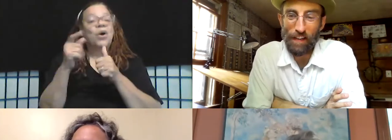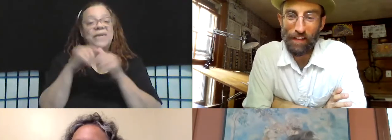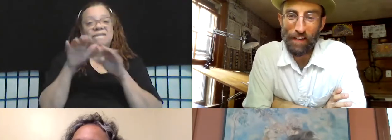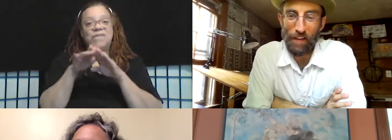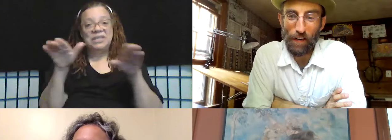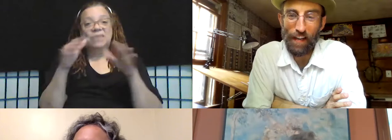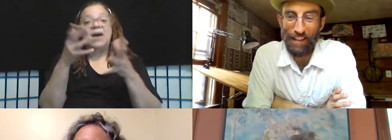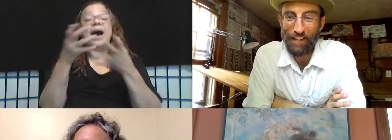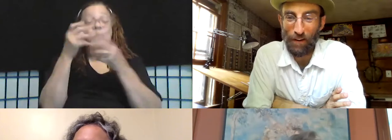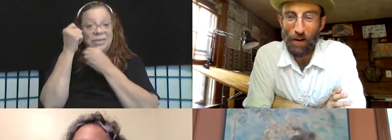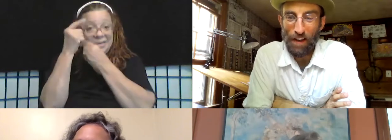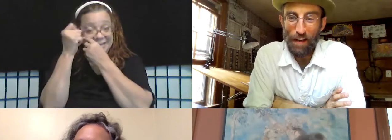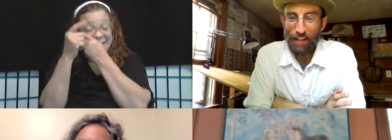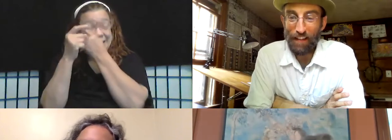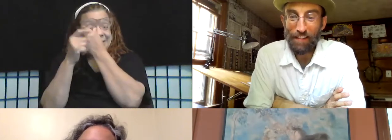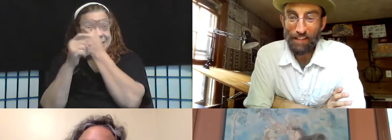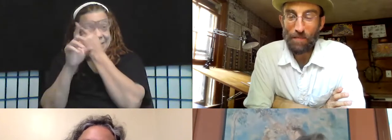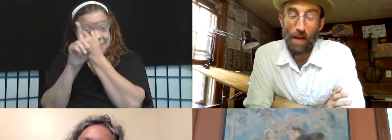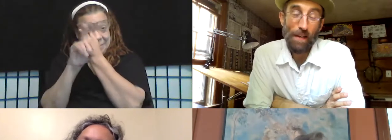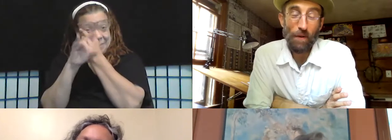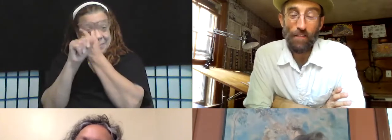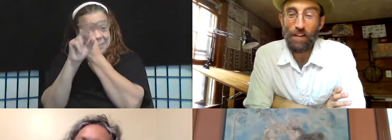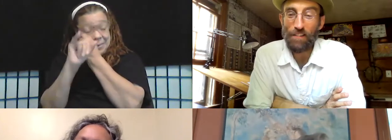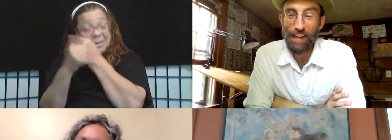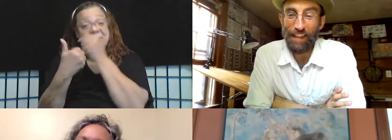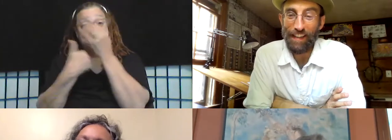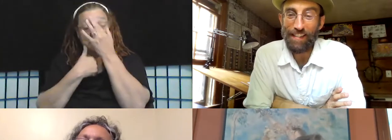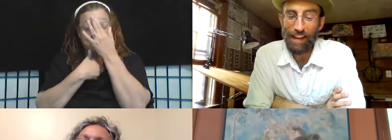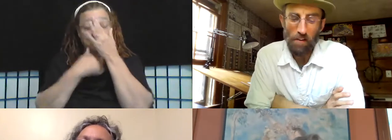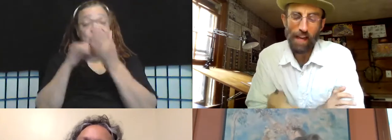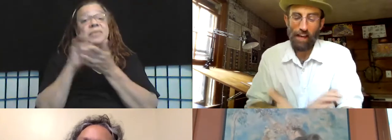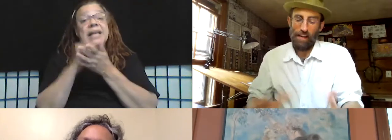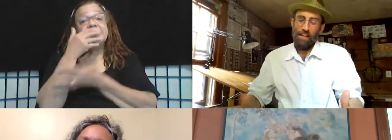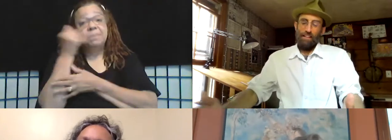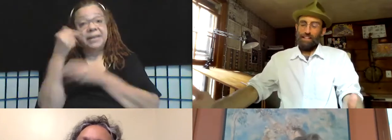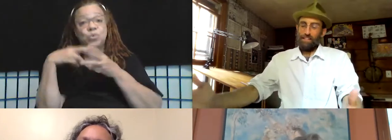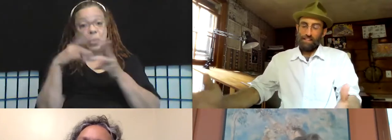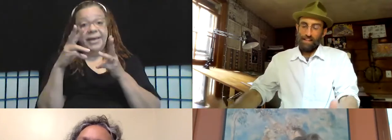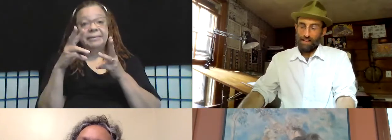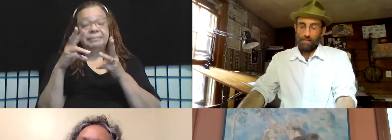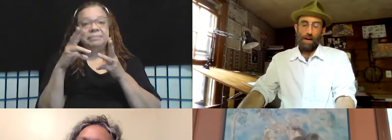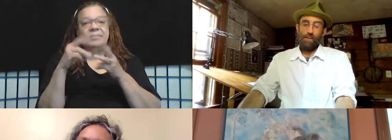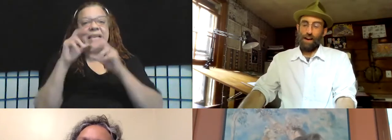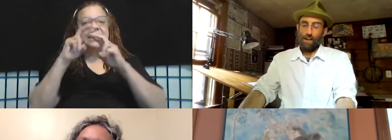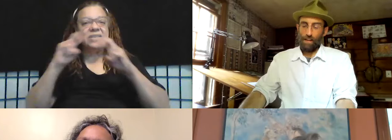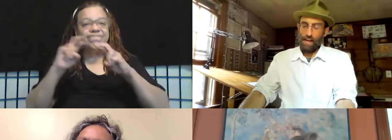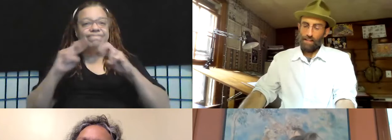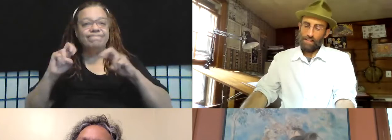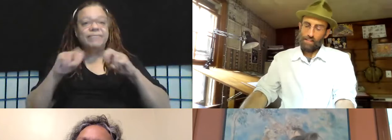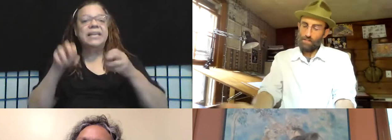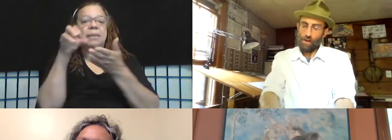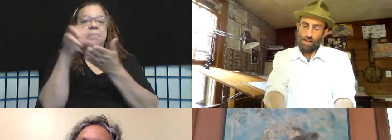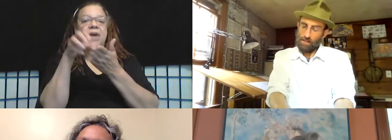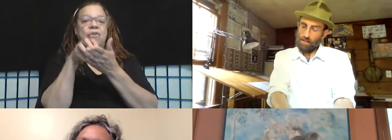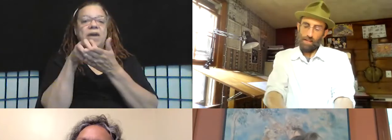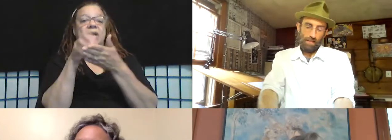to understand the diary. So that's my best way of understanding it, is saying, okay, let's just take this paragraph and